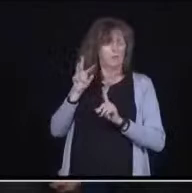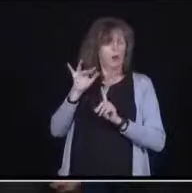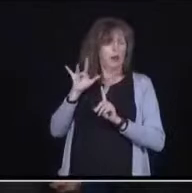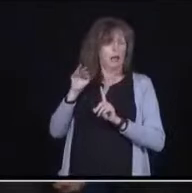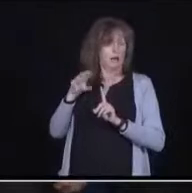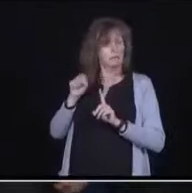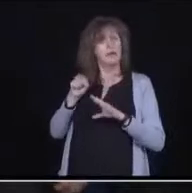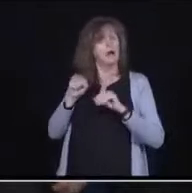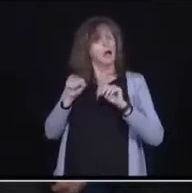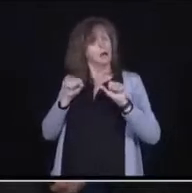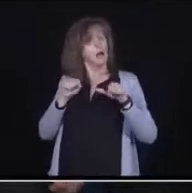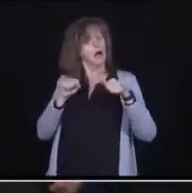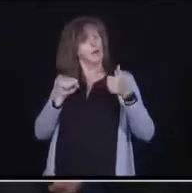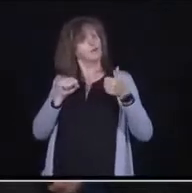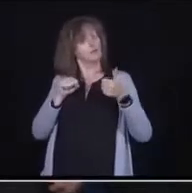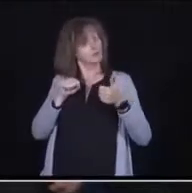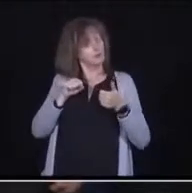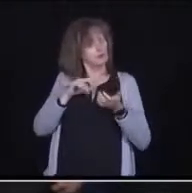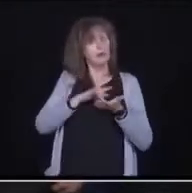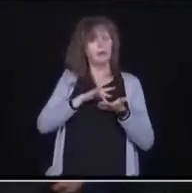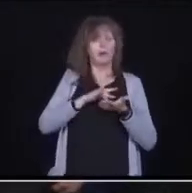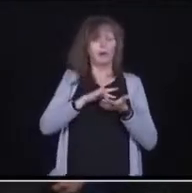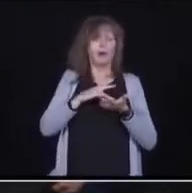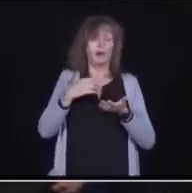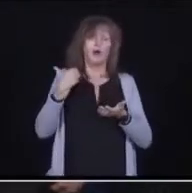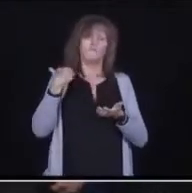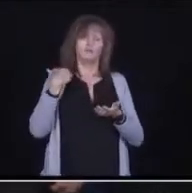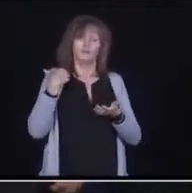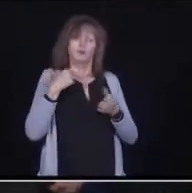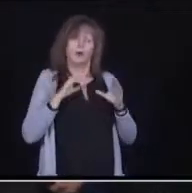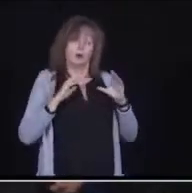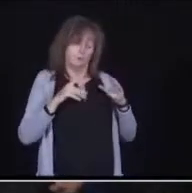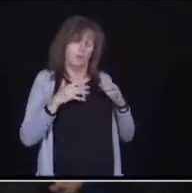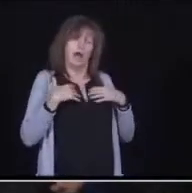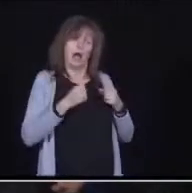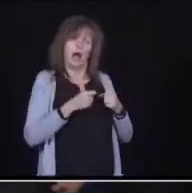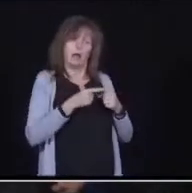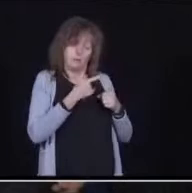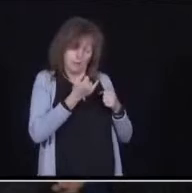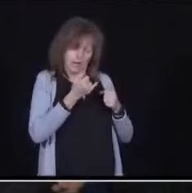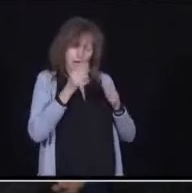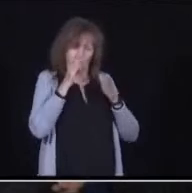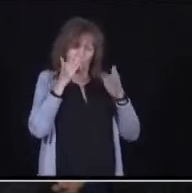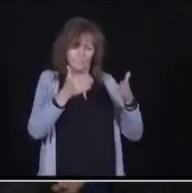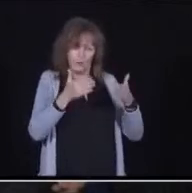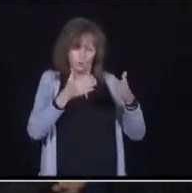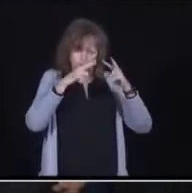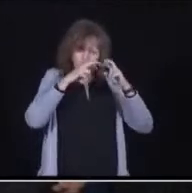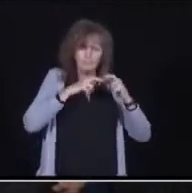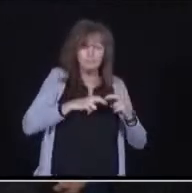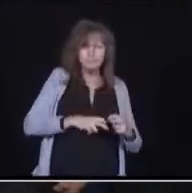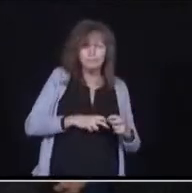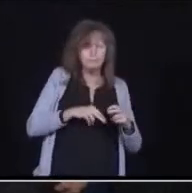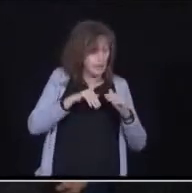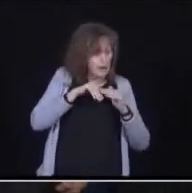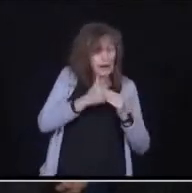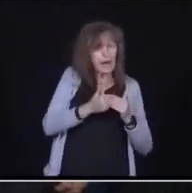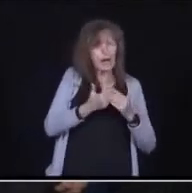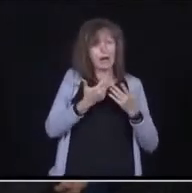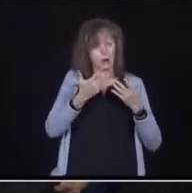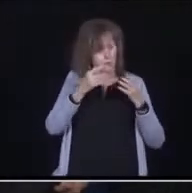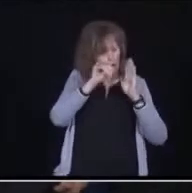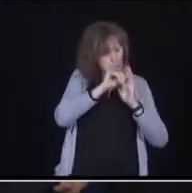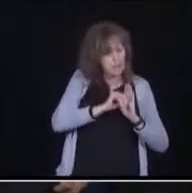focusing closely on, really trying to understand what's going on so that we can learn from what's happening now, measure what's going